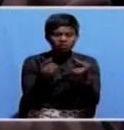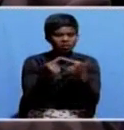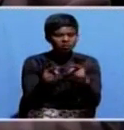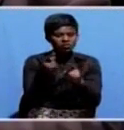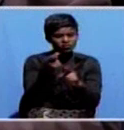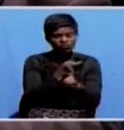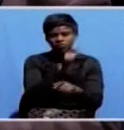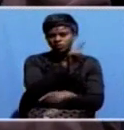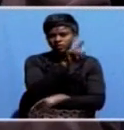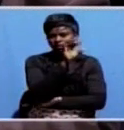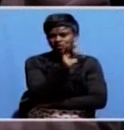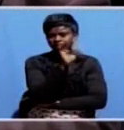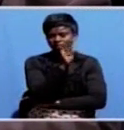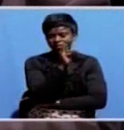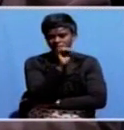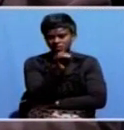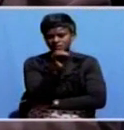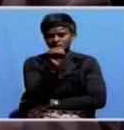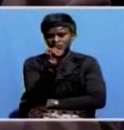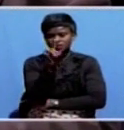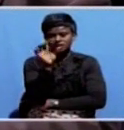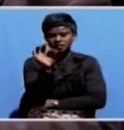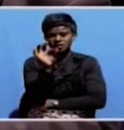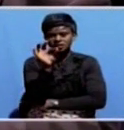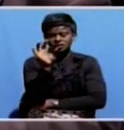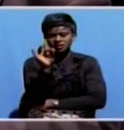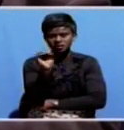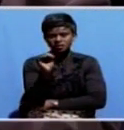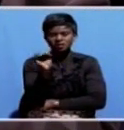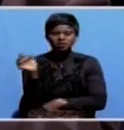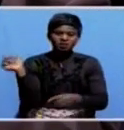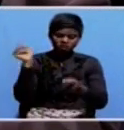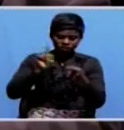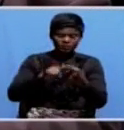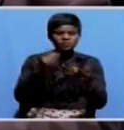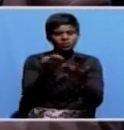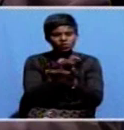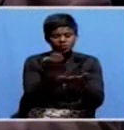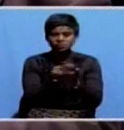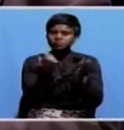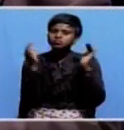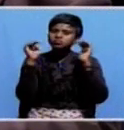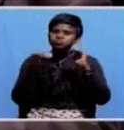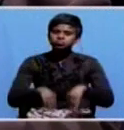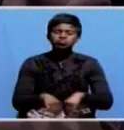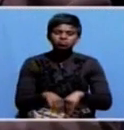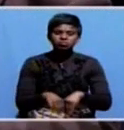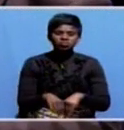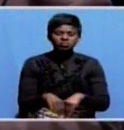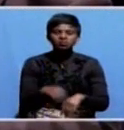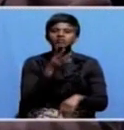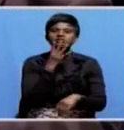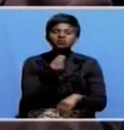the 1970s, 80s, until the economy totally collapsed.